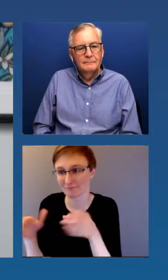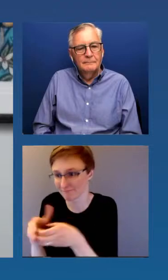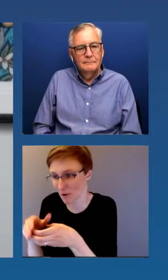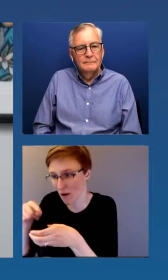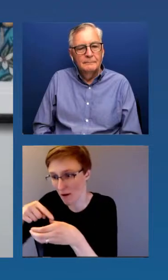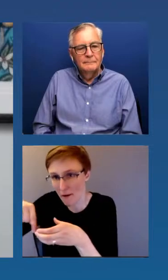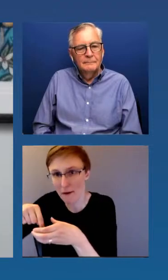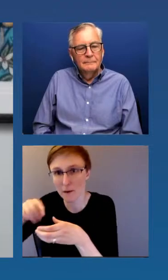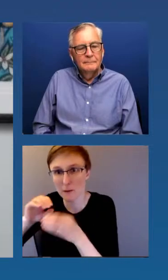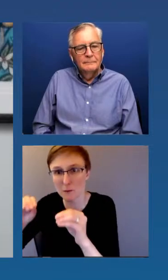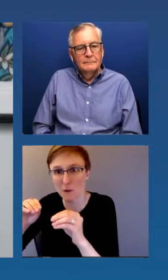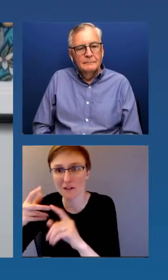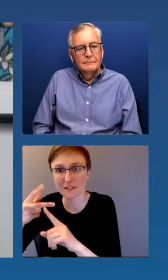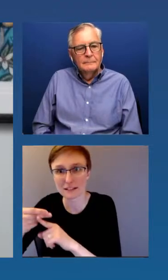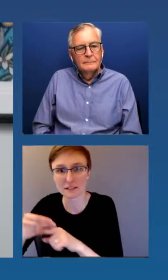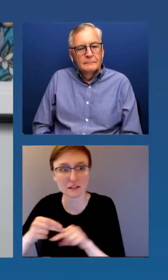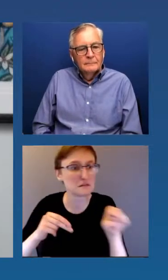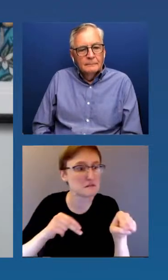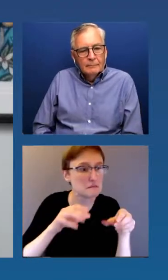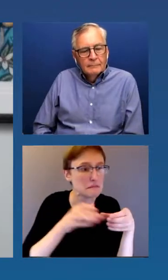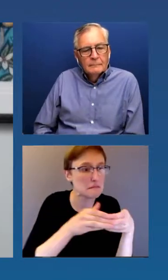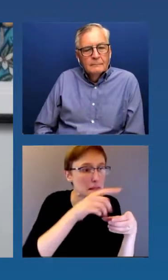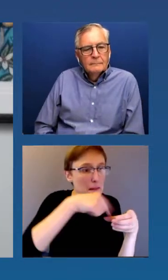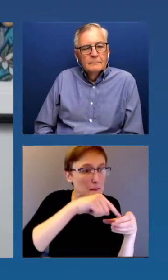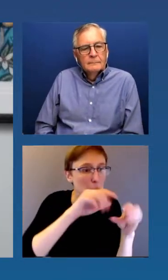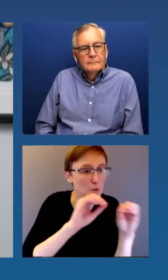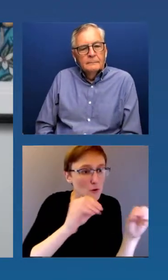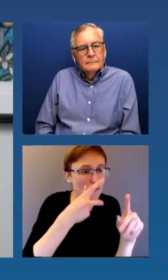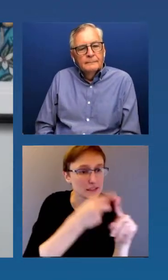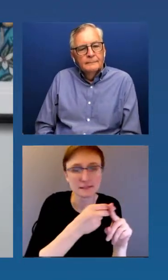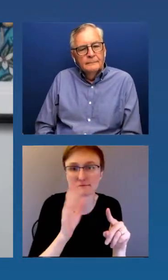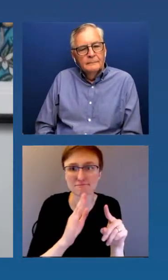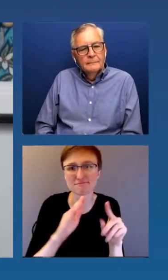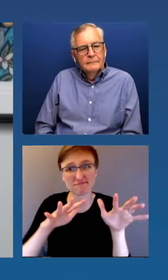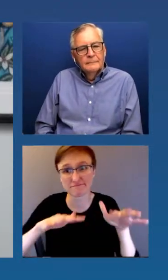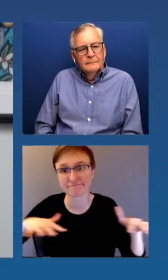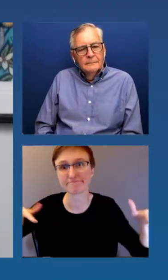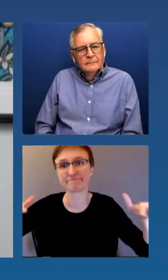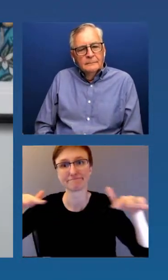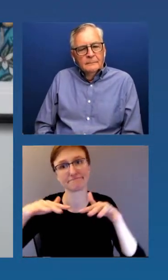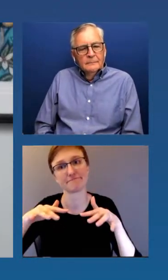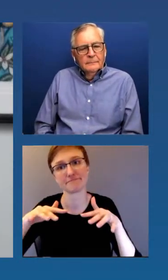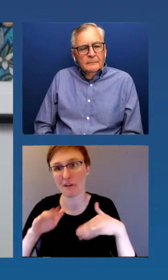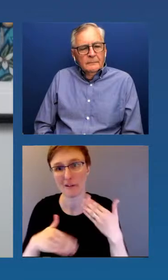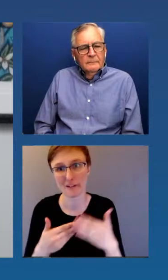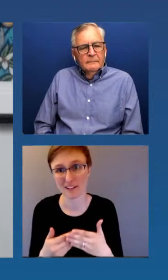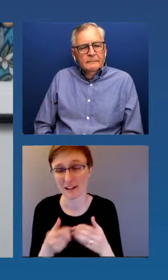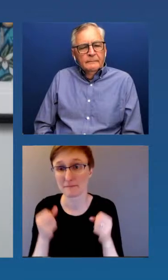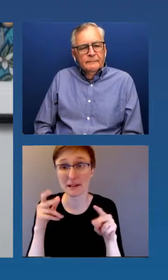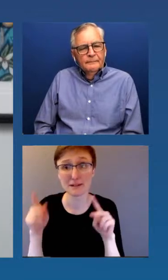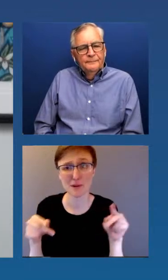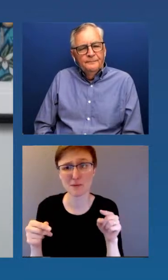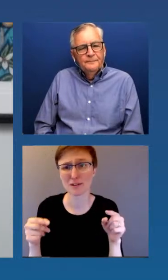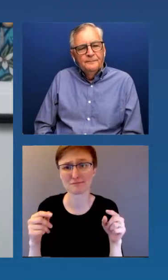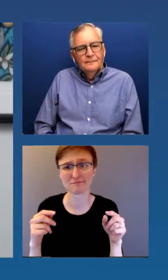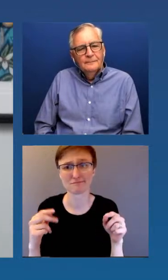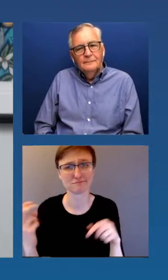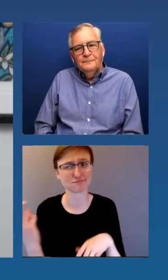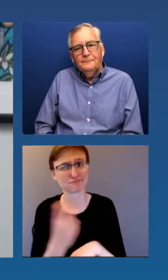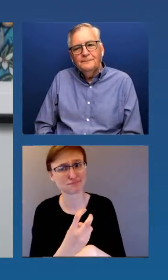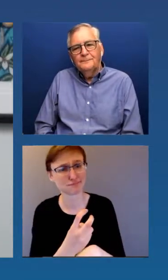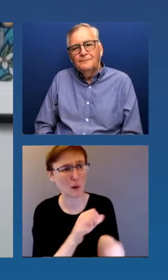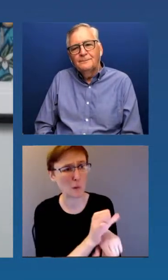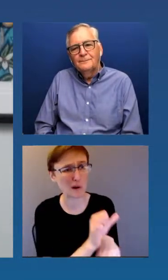case and contact management that we are a very connected city. People move across from Orleans to Canada